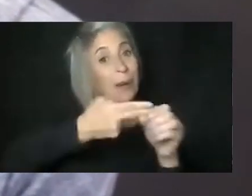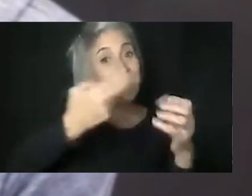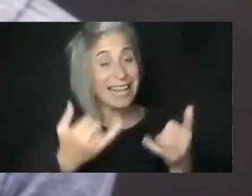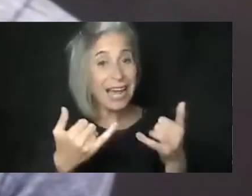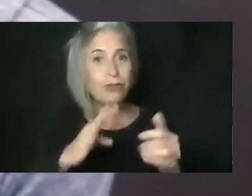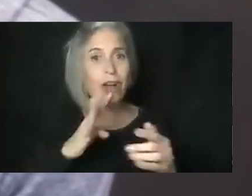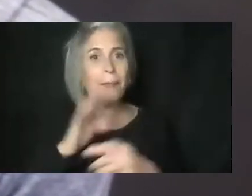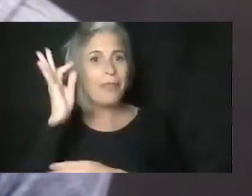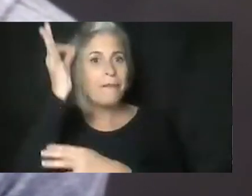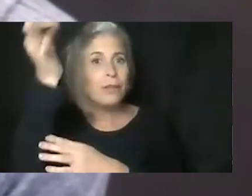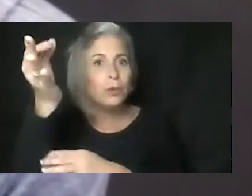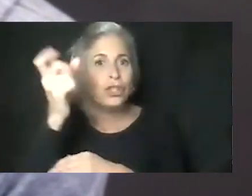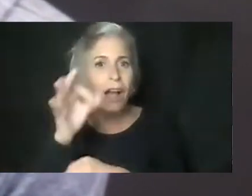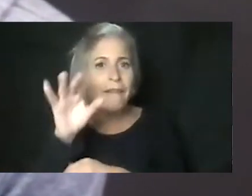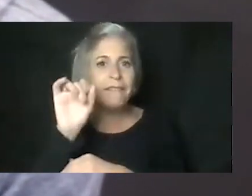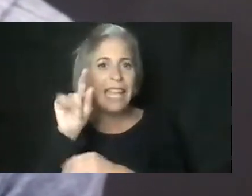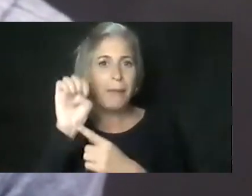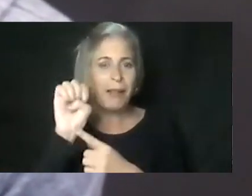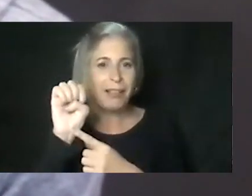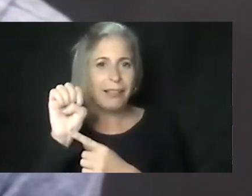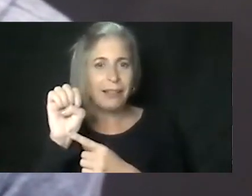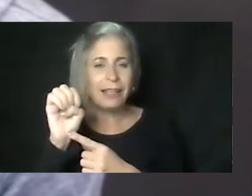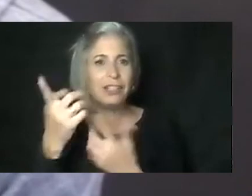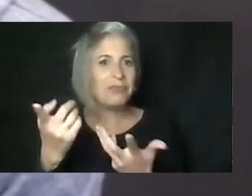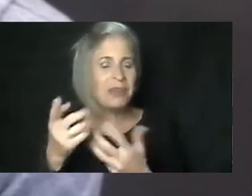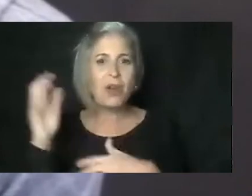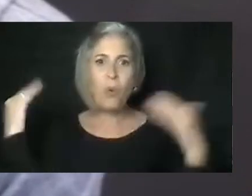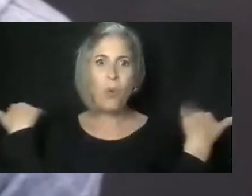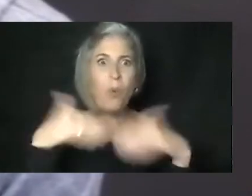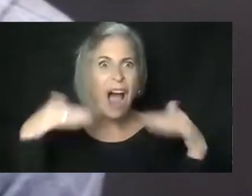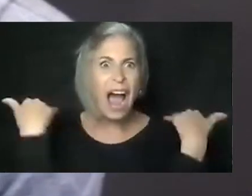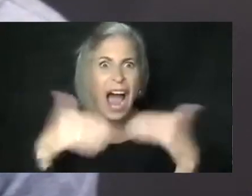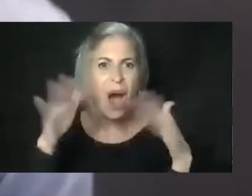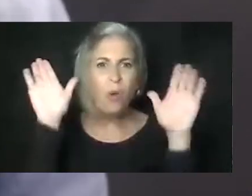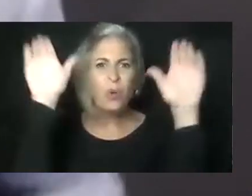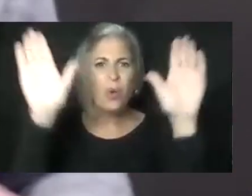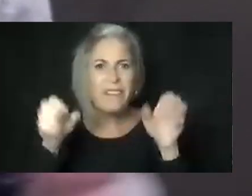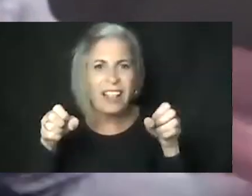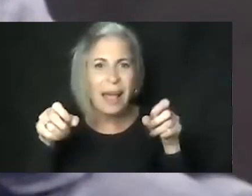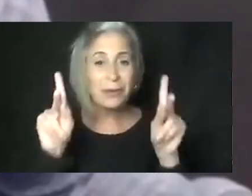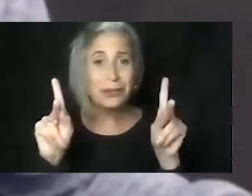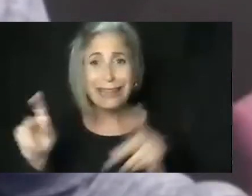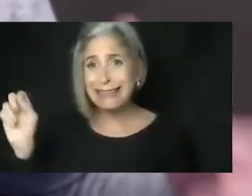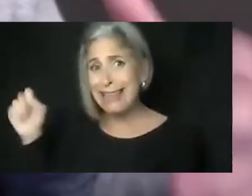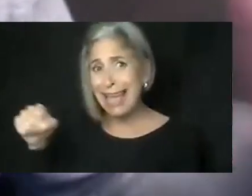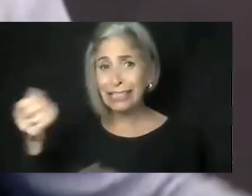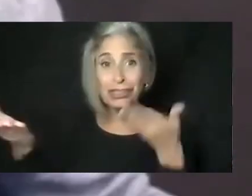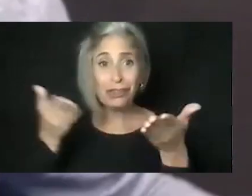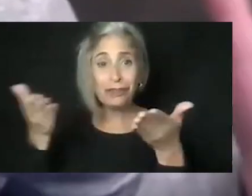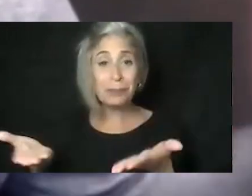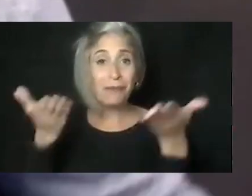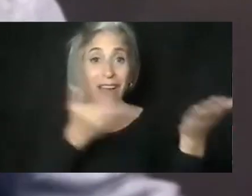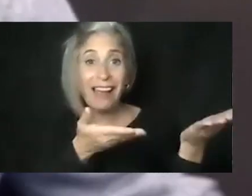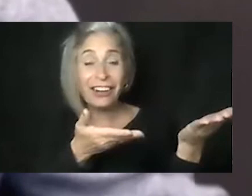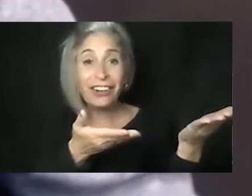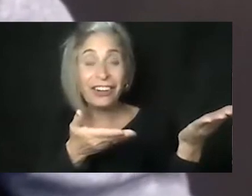about the future of Fable. I think everybody who's on this call is listening, saying, man, what a great opportunity. As a service provider for businesses